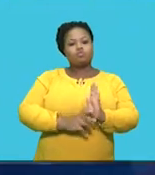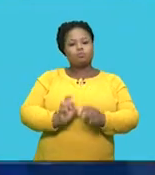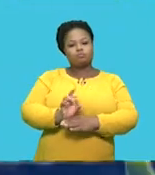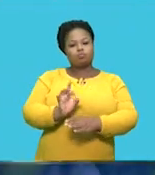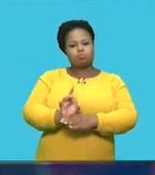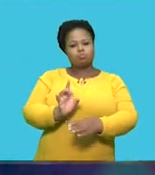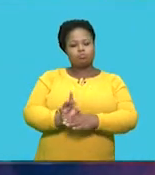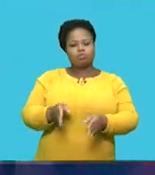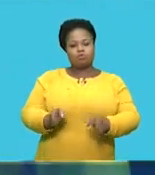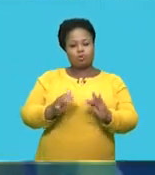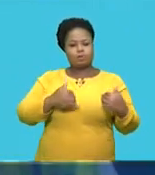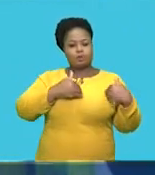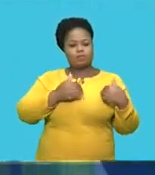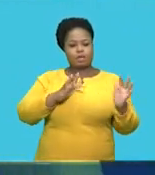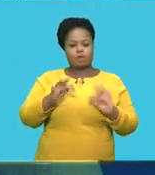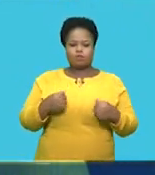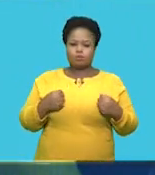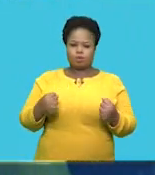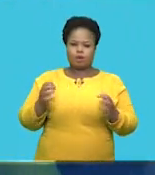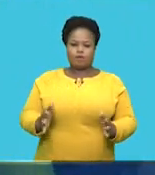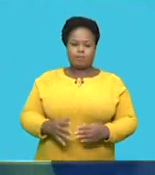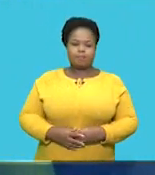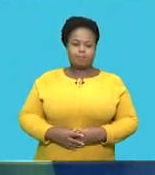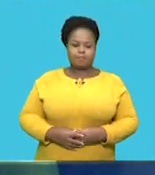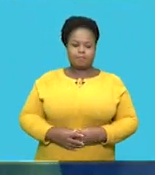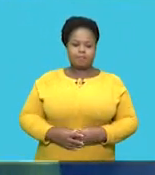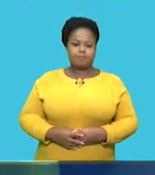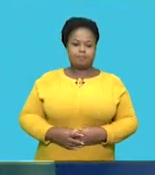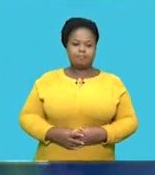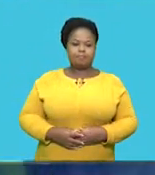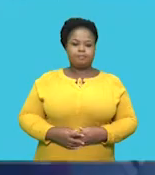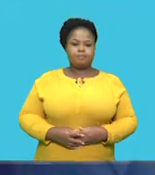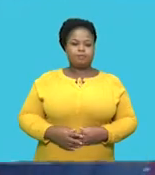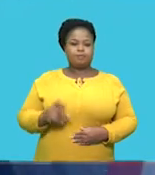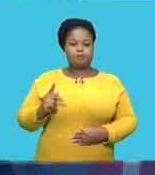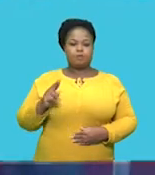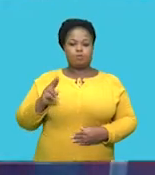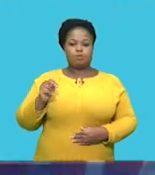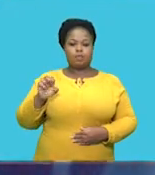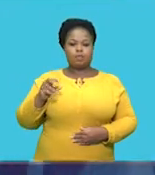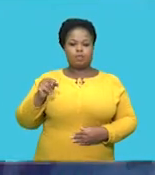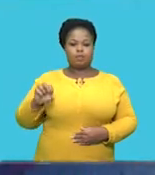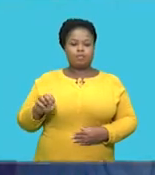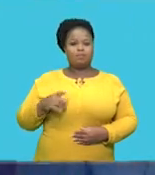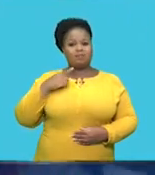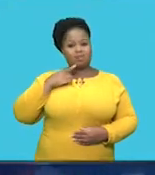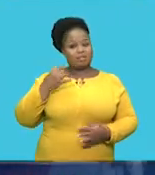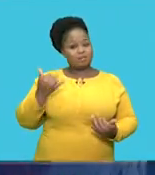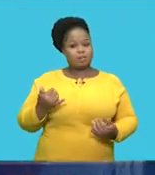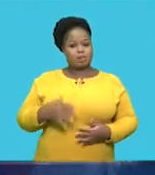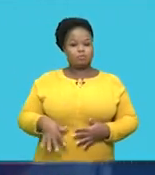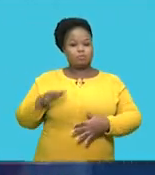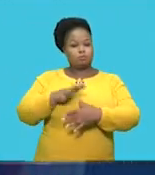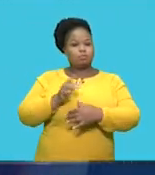mebila go bakganni mmogo le ditaaso. Kunene o boletse ha selemong sena lefapha